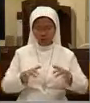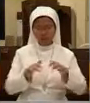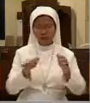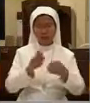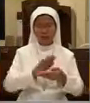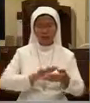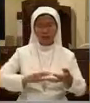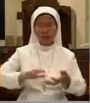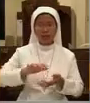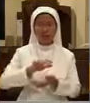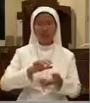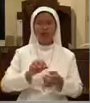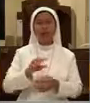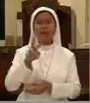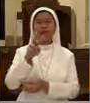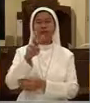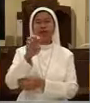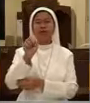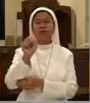And